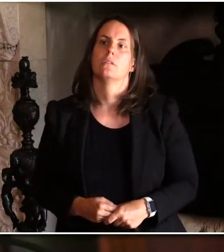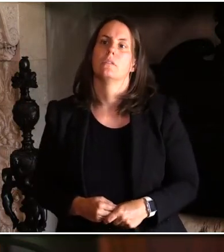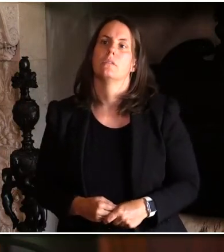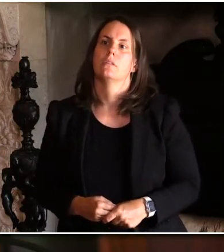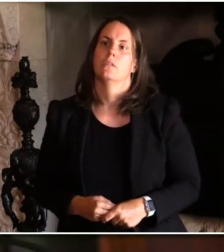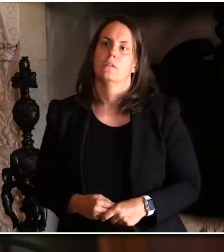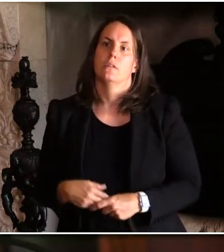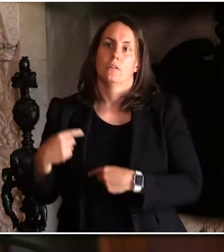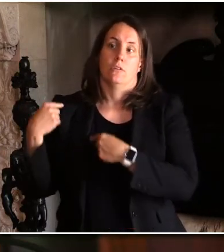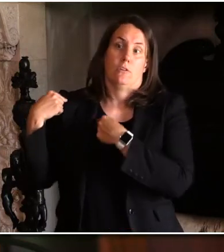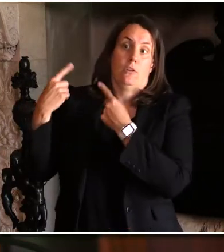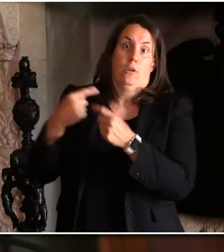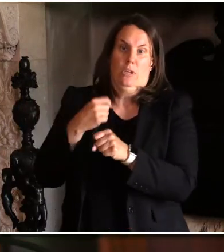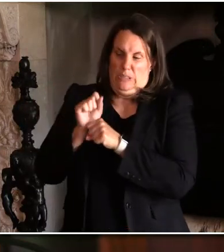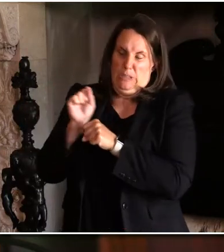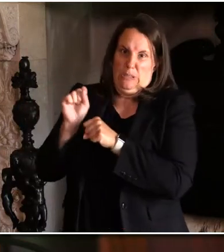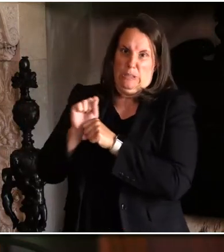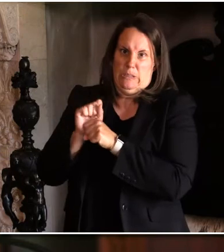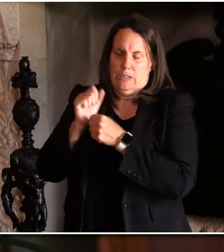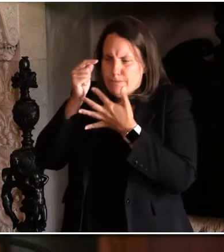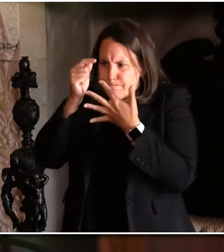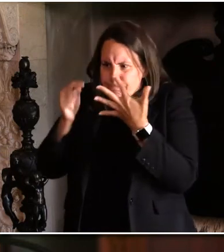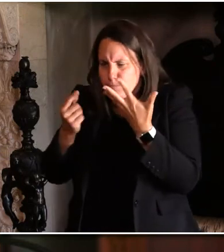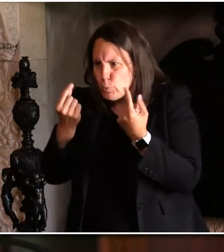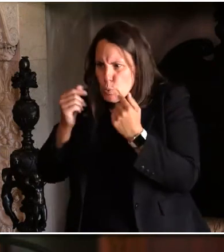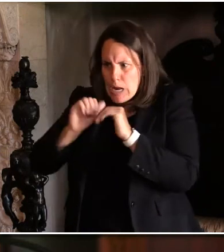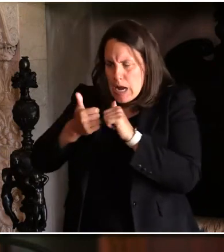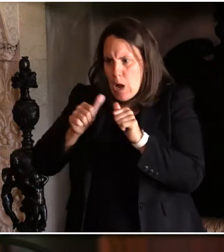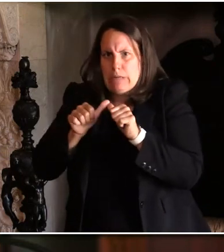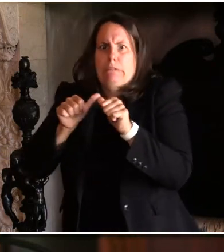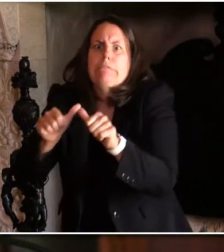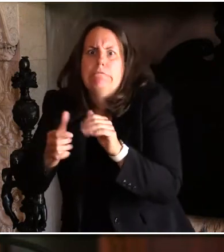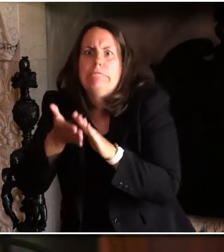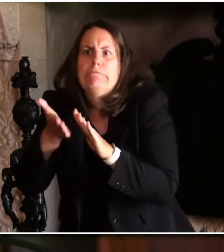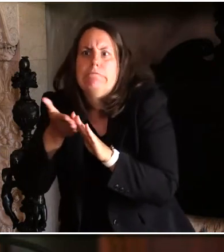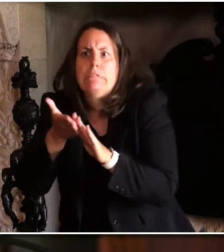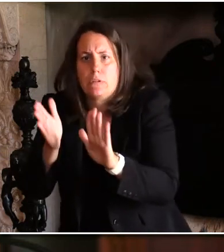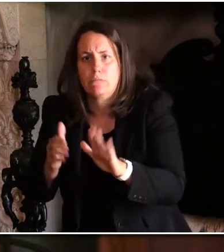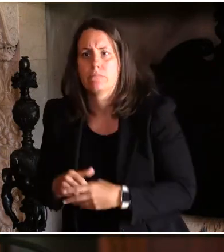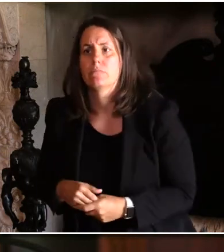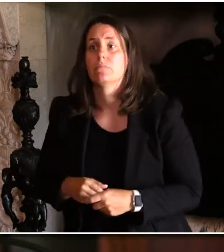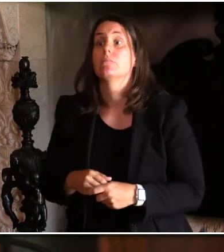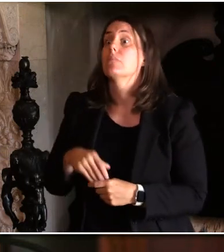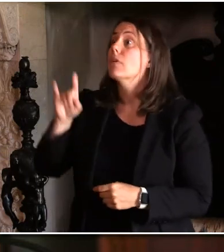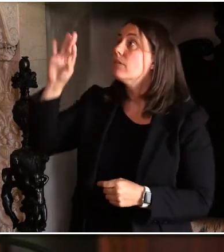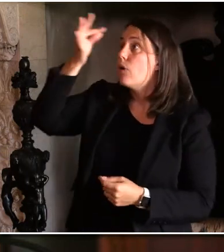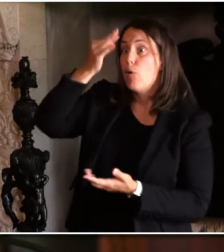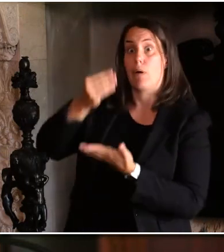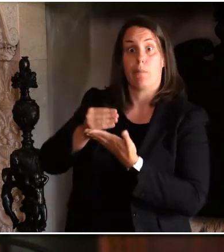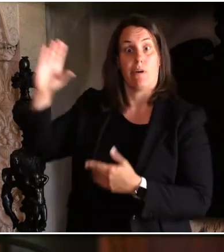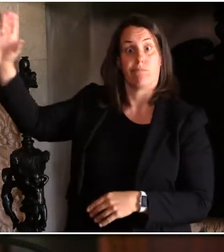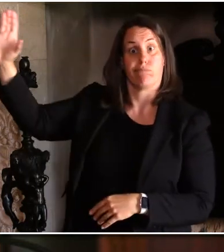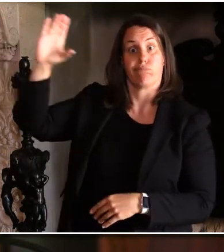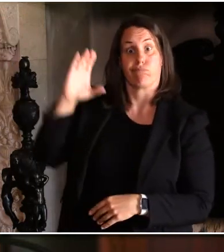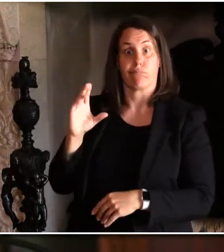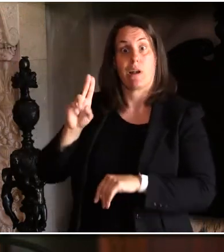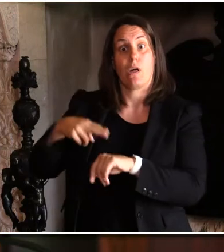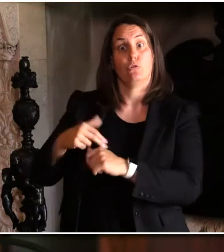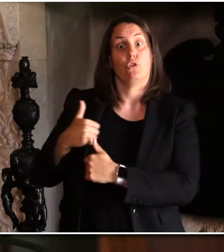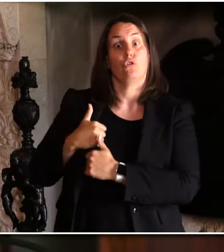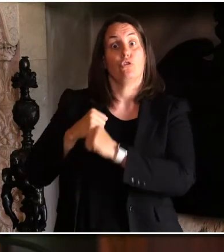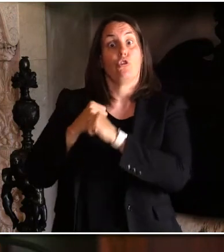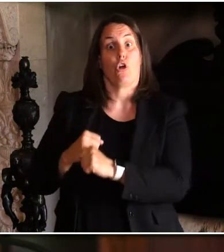details right now. The federal funding for guard participation doing